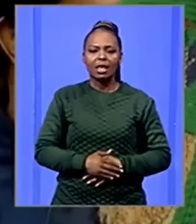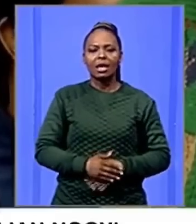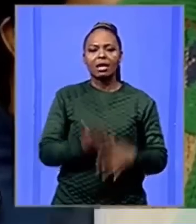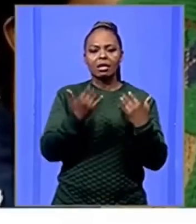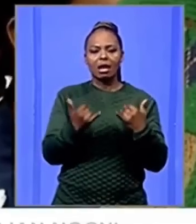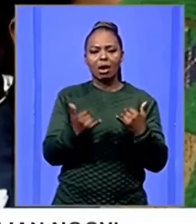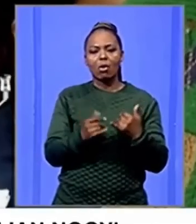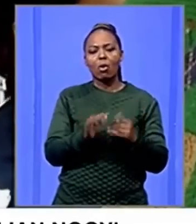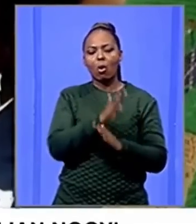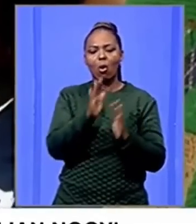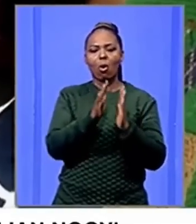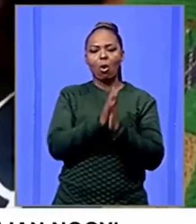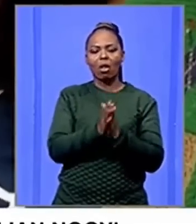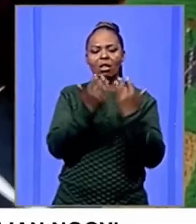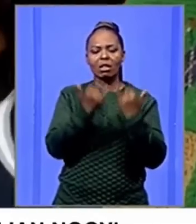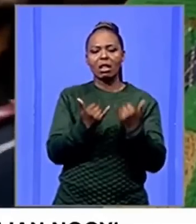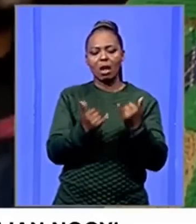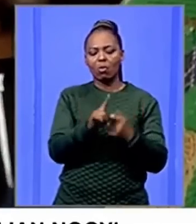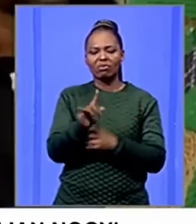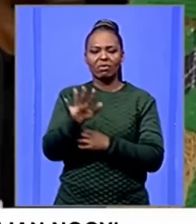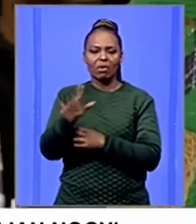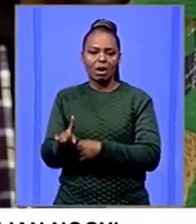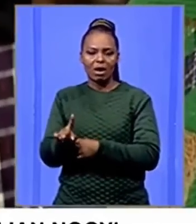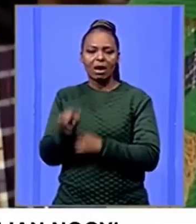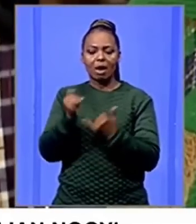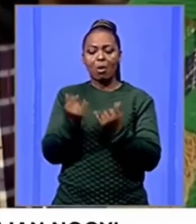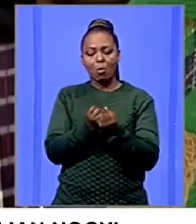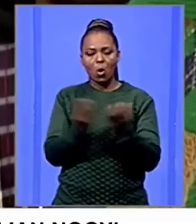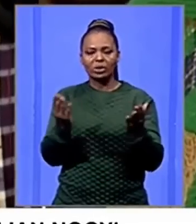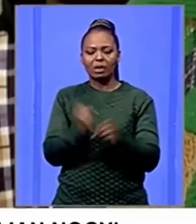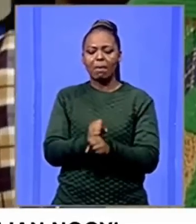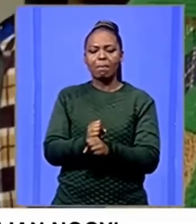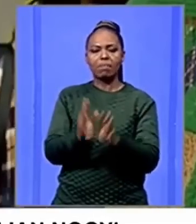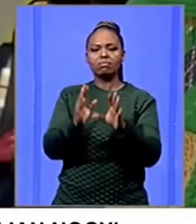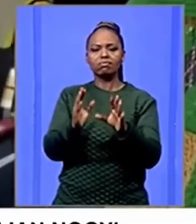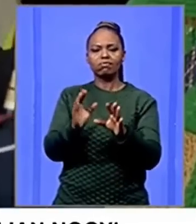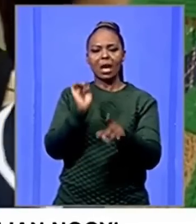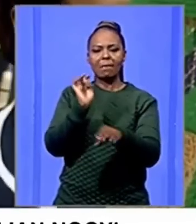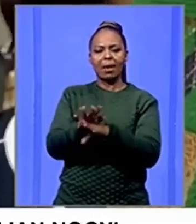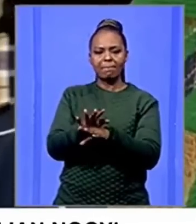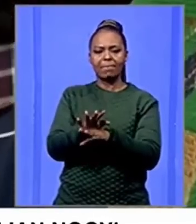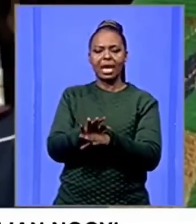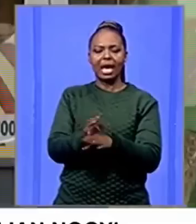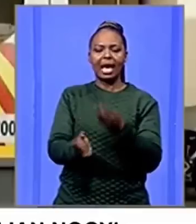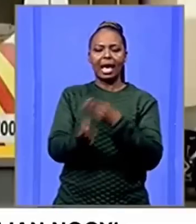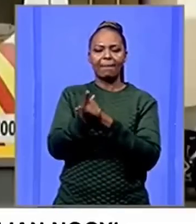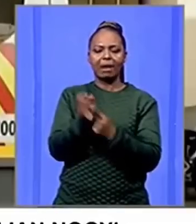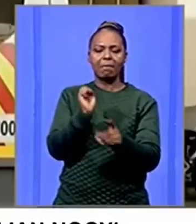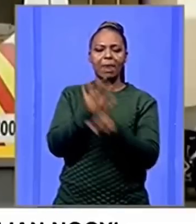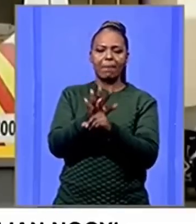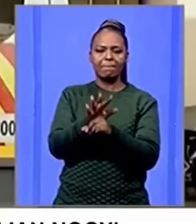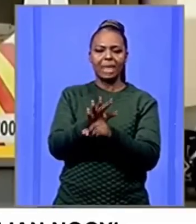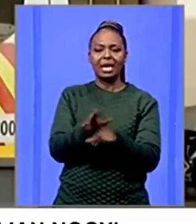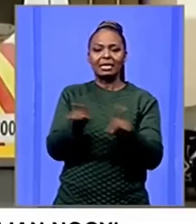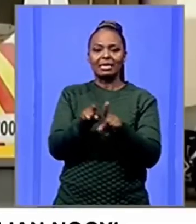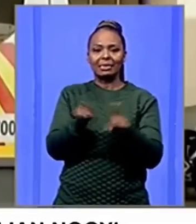with the incident. P1s critical and that require immediate attention are 2